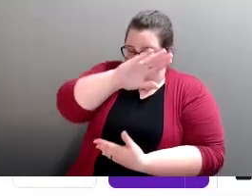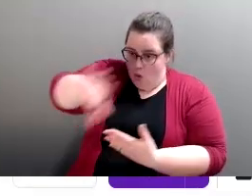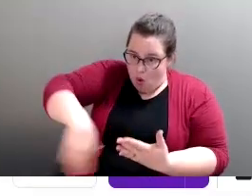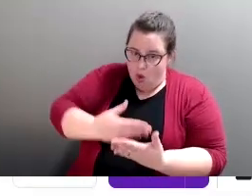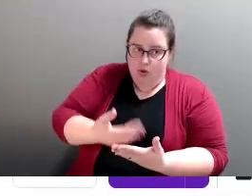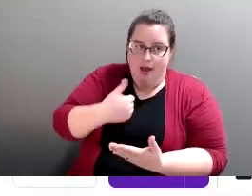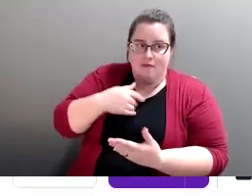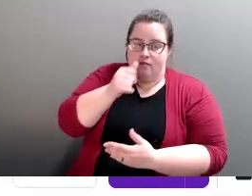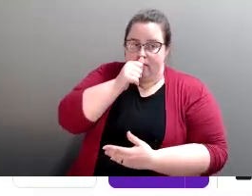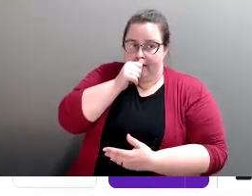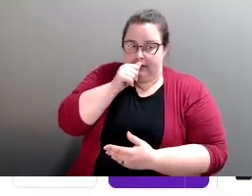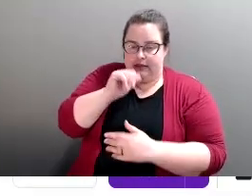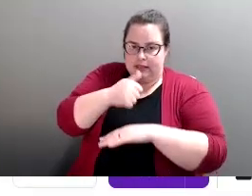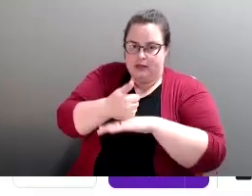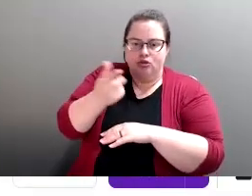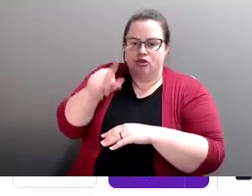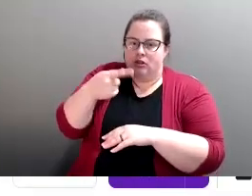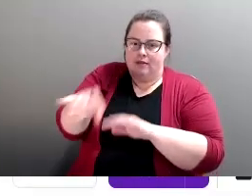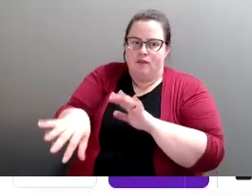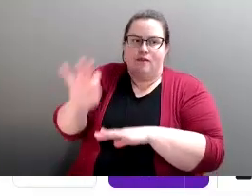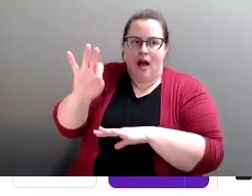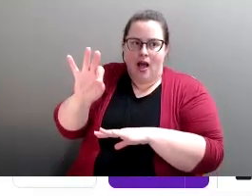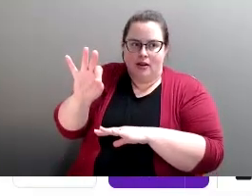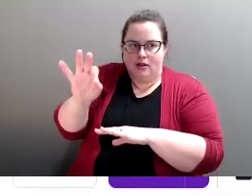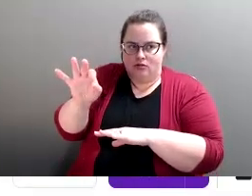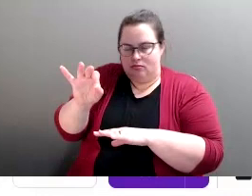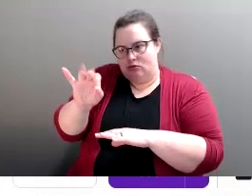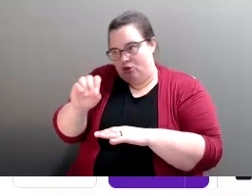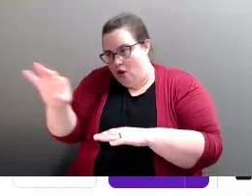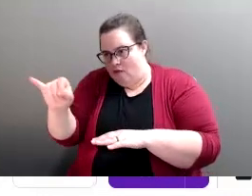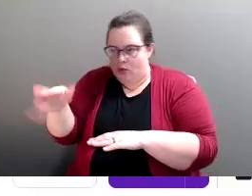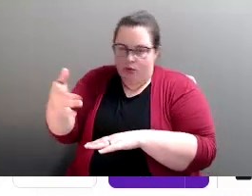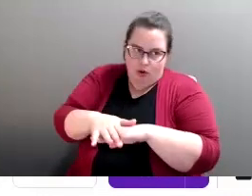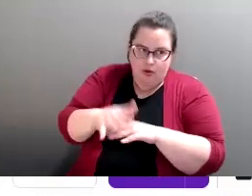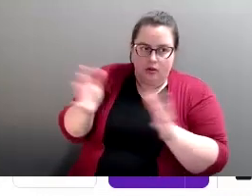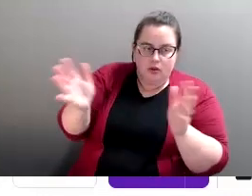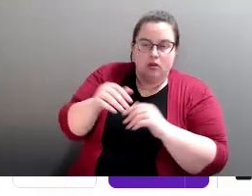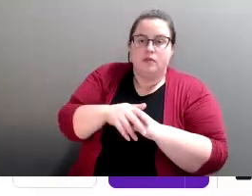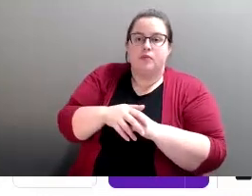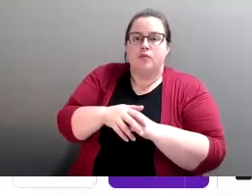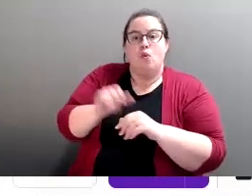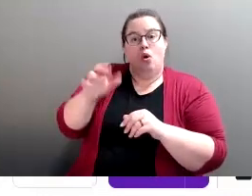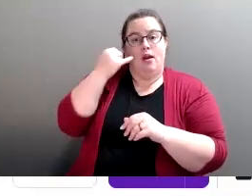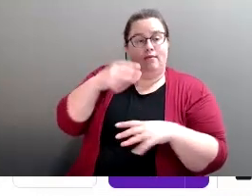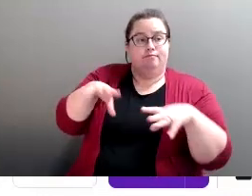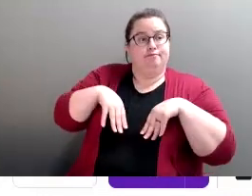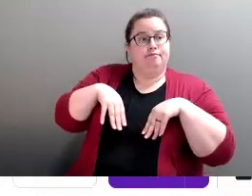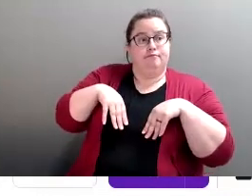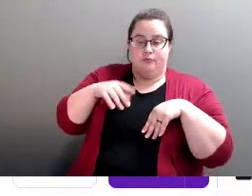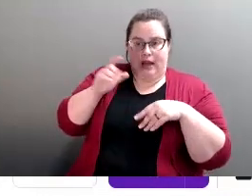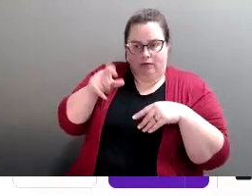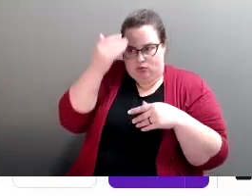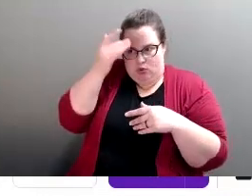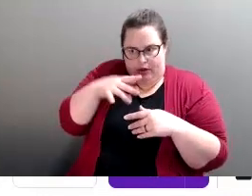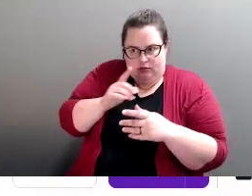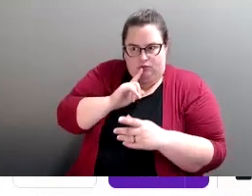have a privacy setting. You just need to find it and turn it off. Or if you're okay, then just know that that's true. The app that